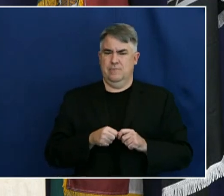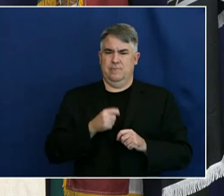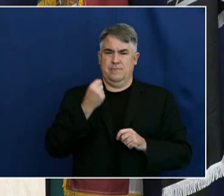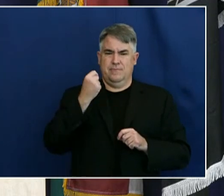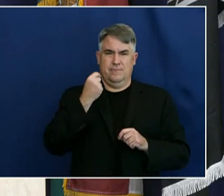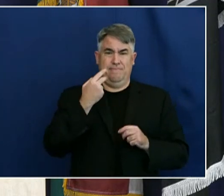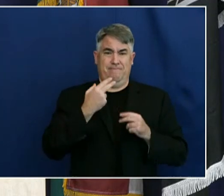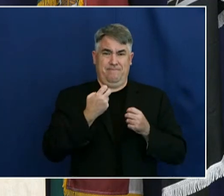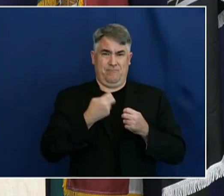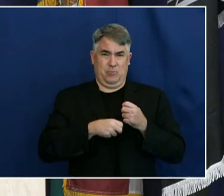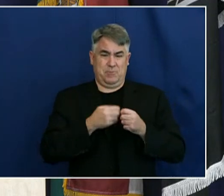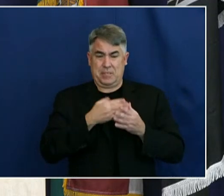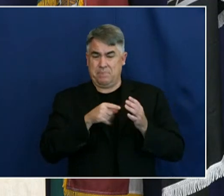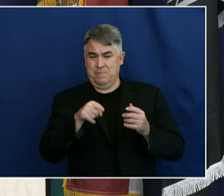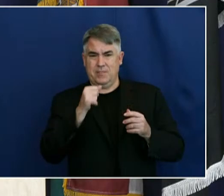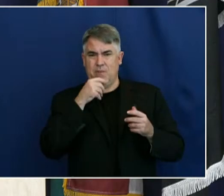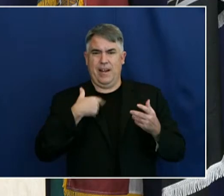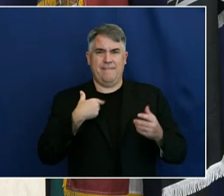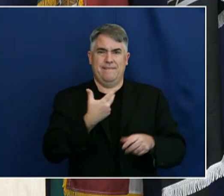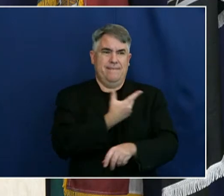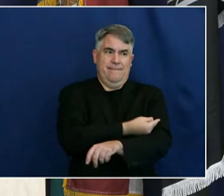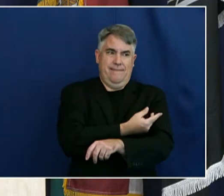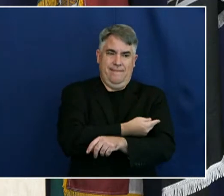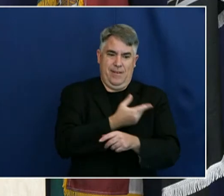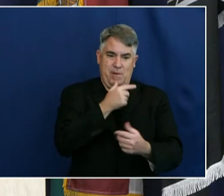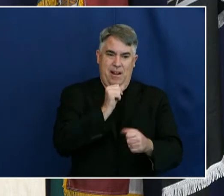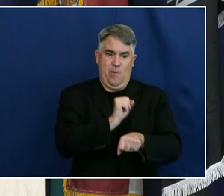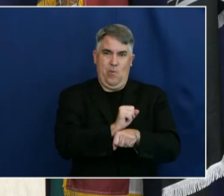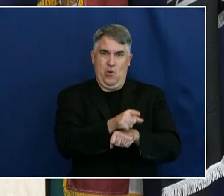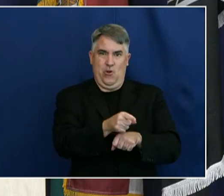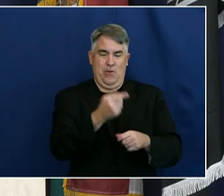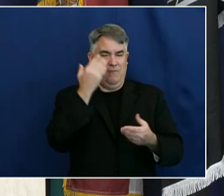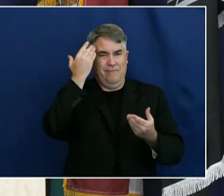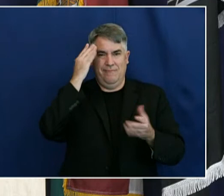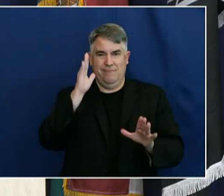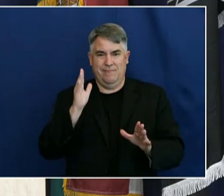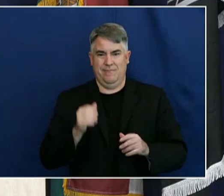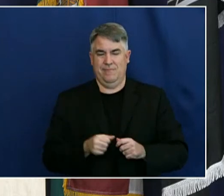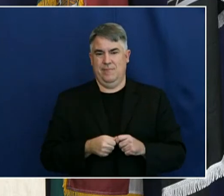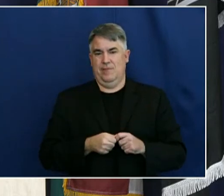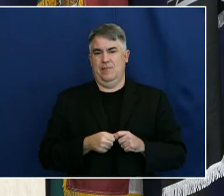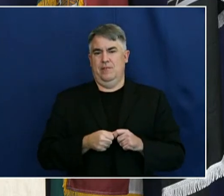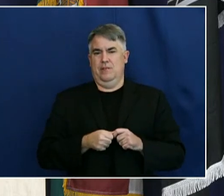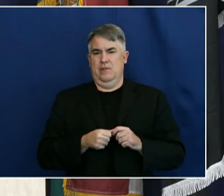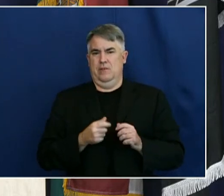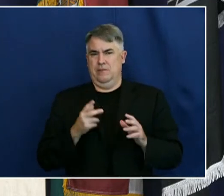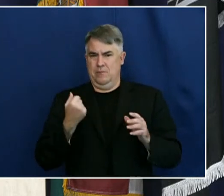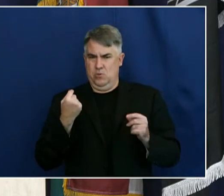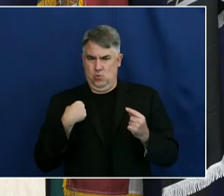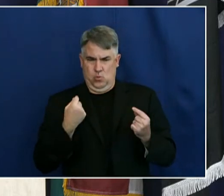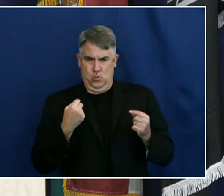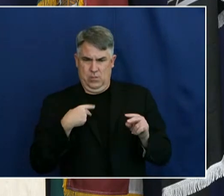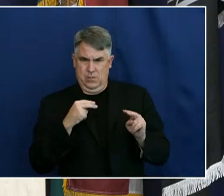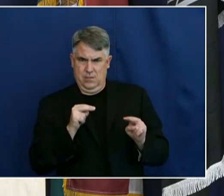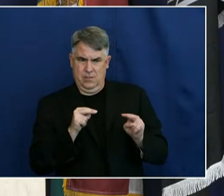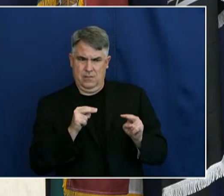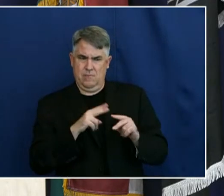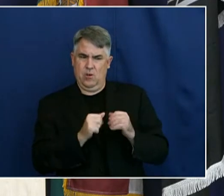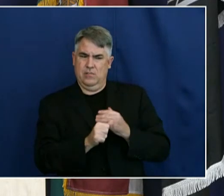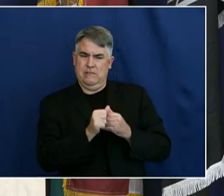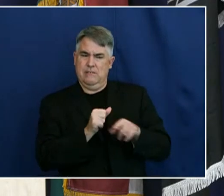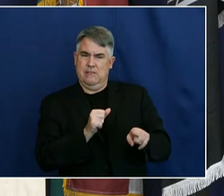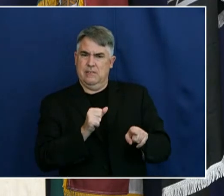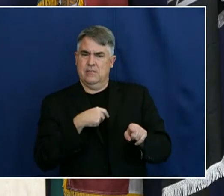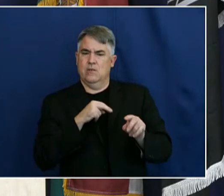by either vaccine or by convalescent sera, which means that there may be an increased risk of reinfection or